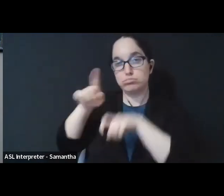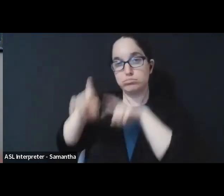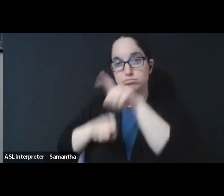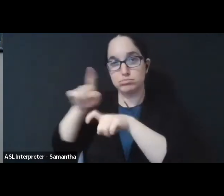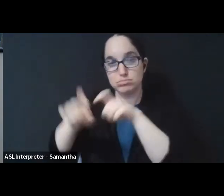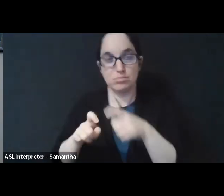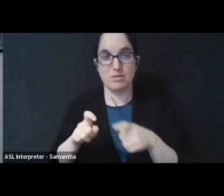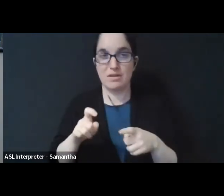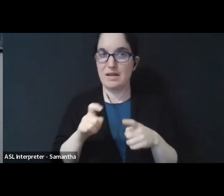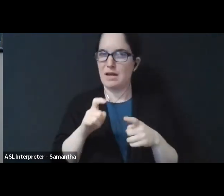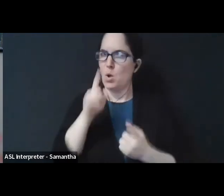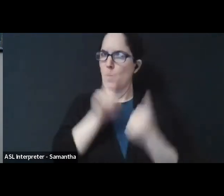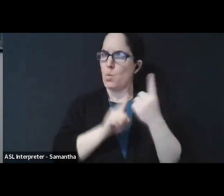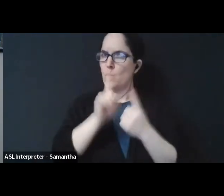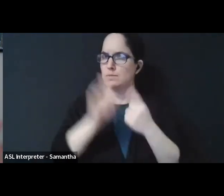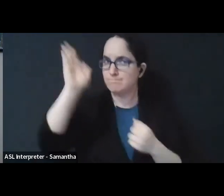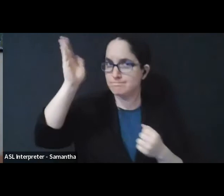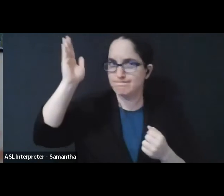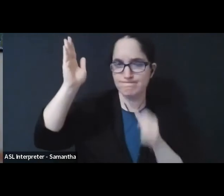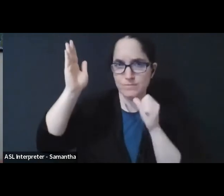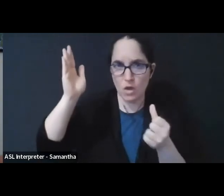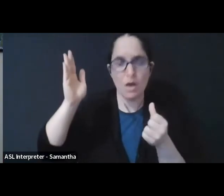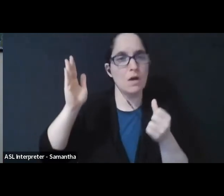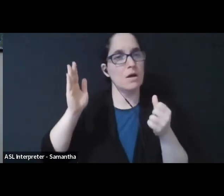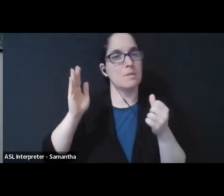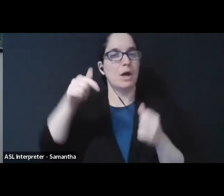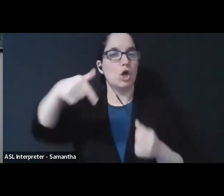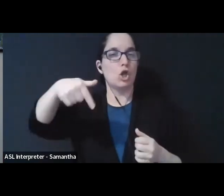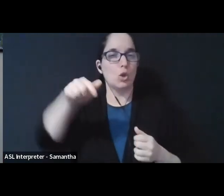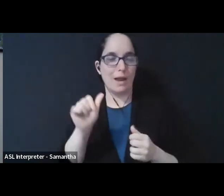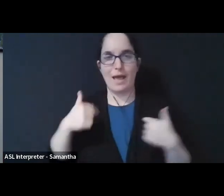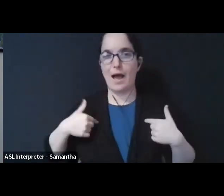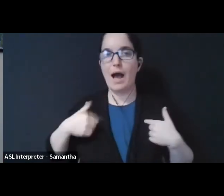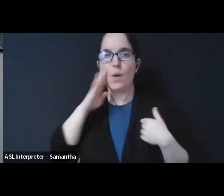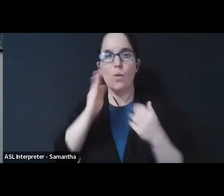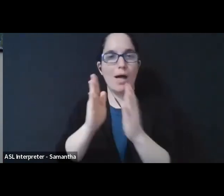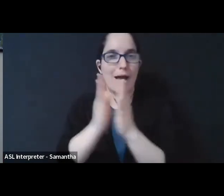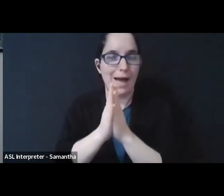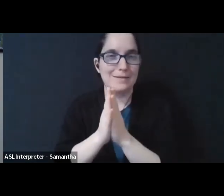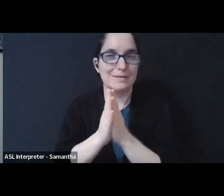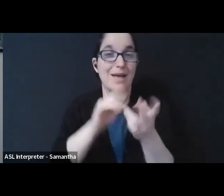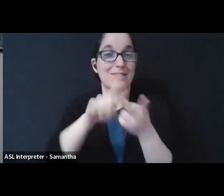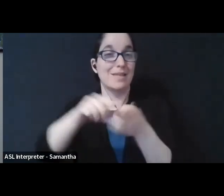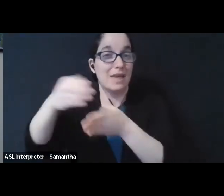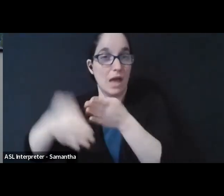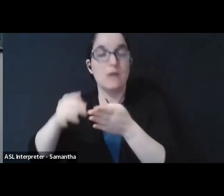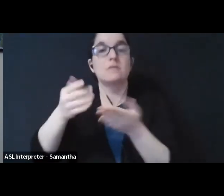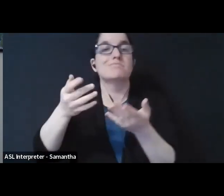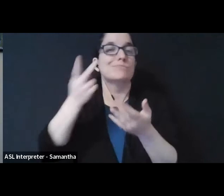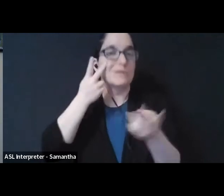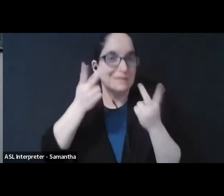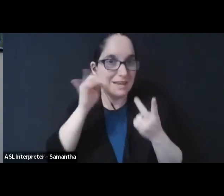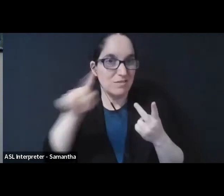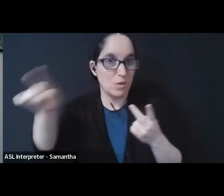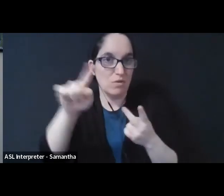There will not be individual presentations, but there will be a moderated Q&A with my questions, and then at the end, there will be time for your questions